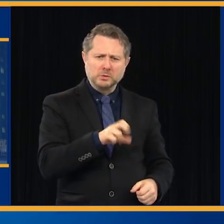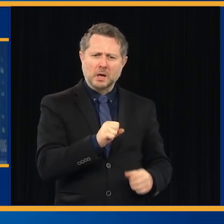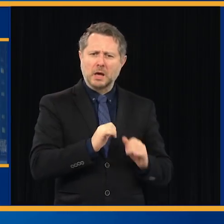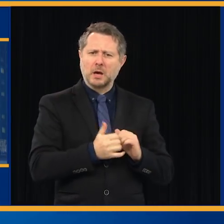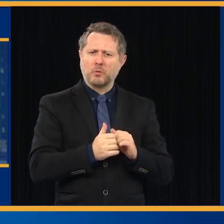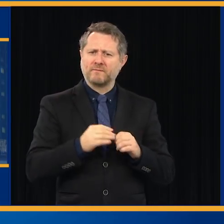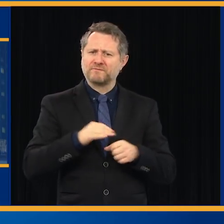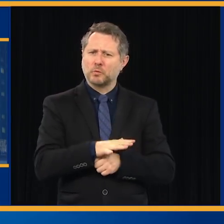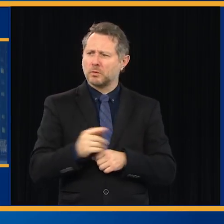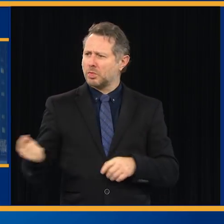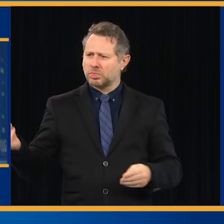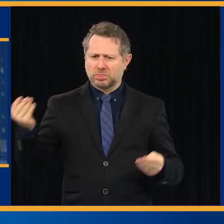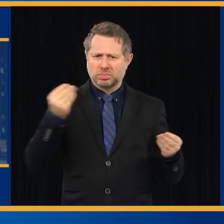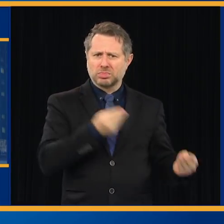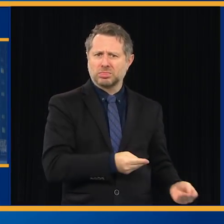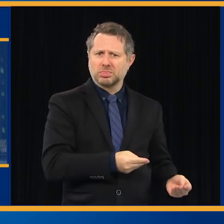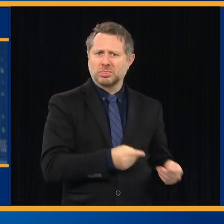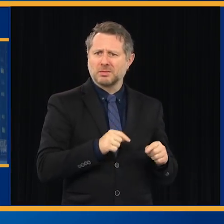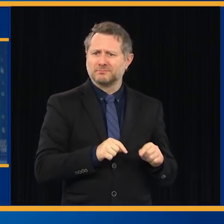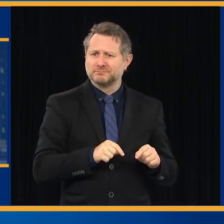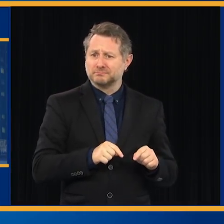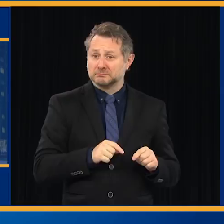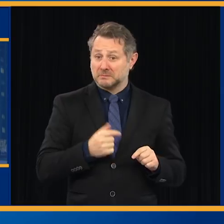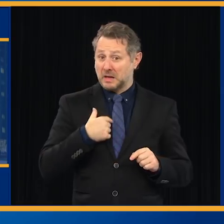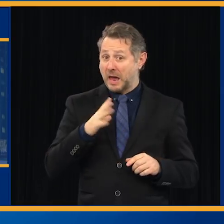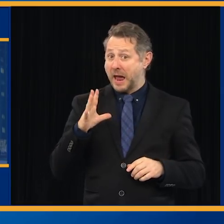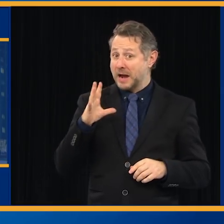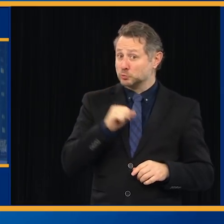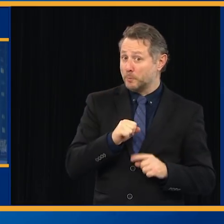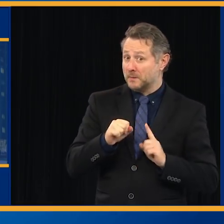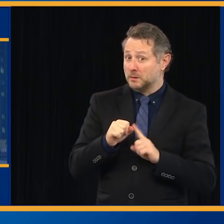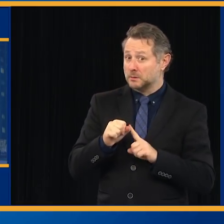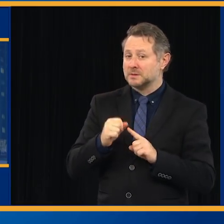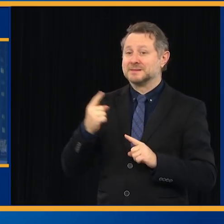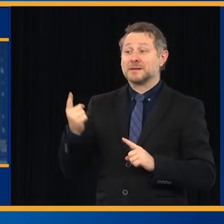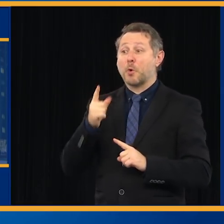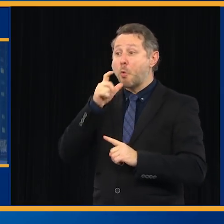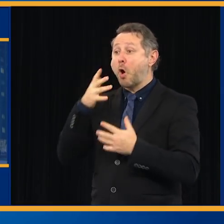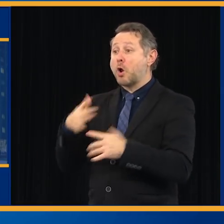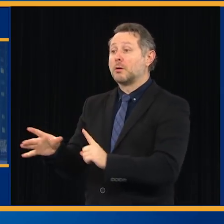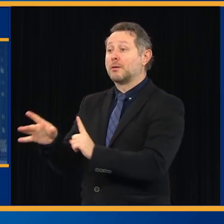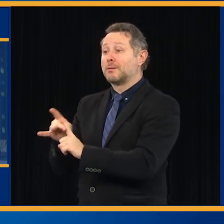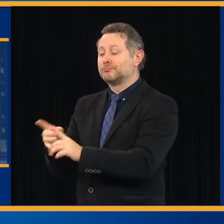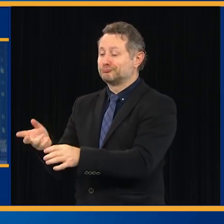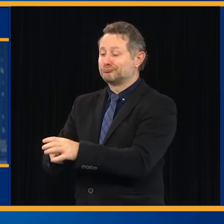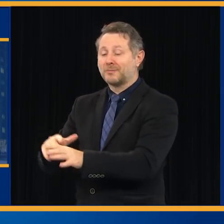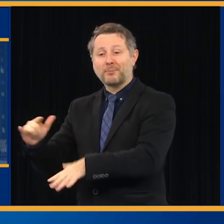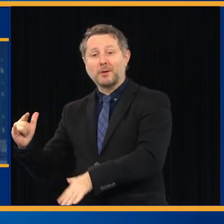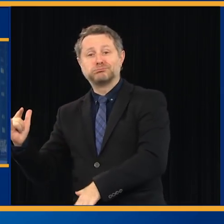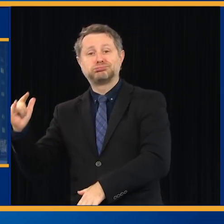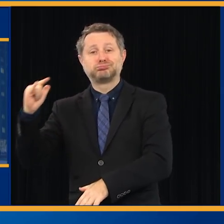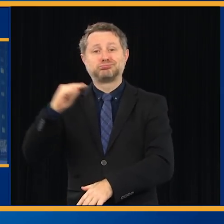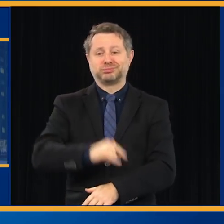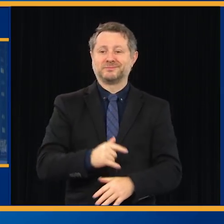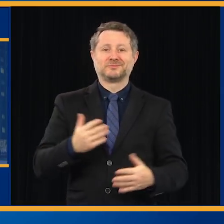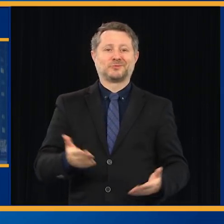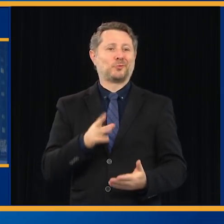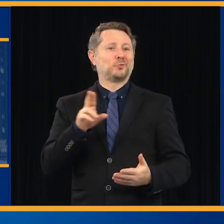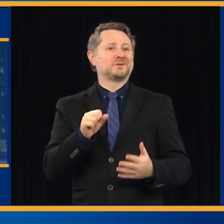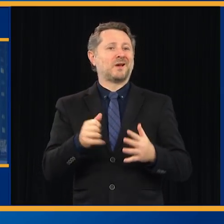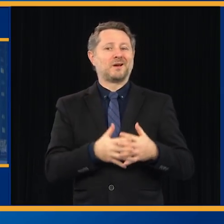we assumed it got on a plane from China and flew to the United States. That was the first